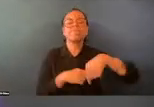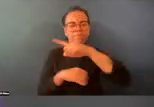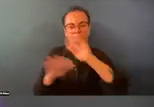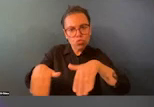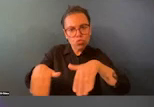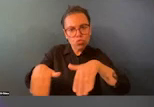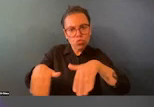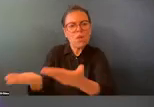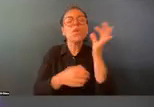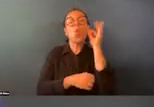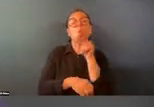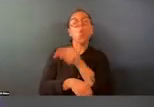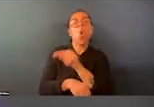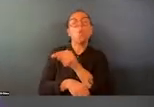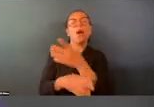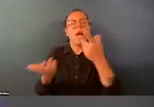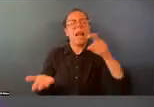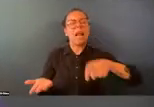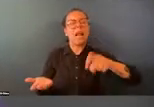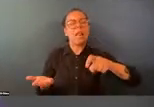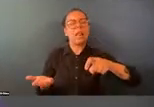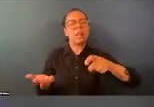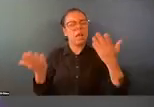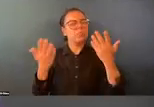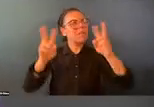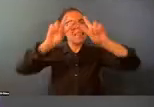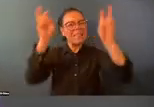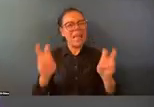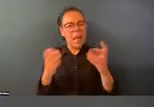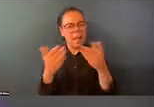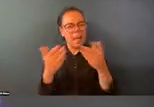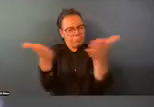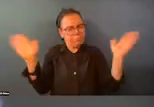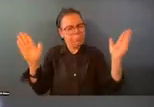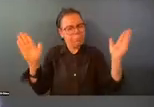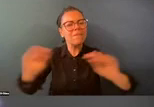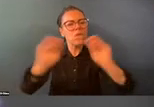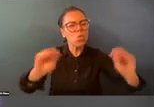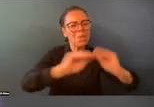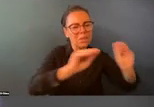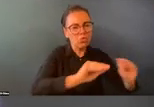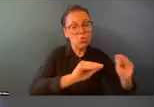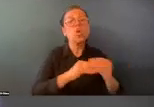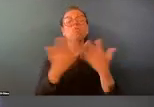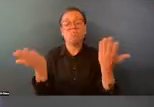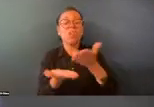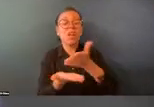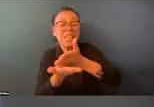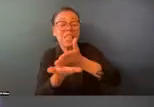a woman's leadership and participation in climate-related sectors. By